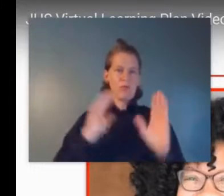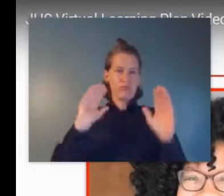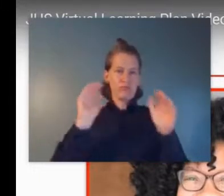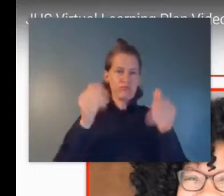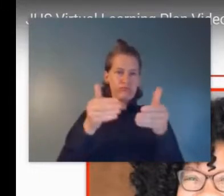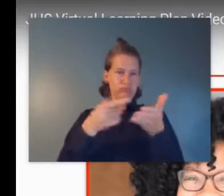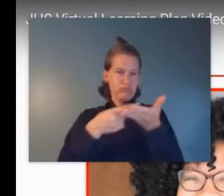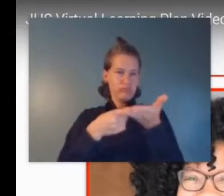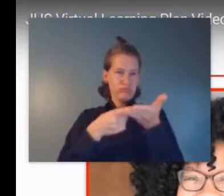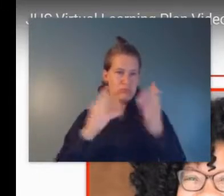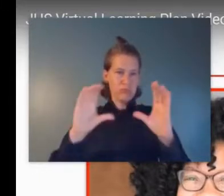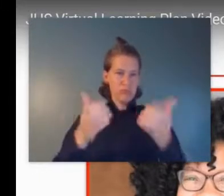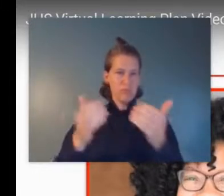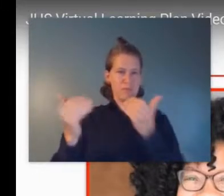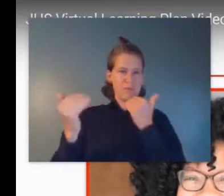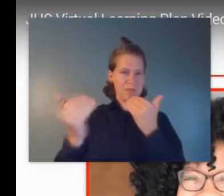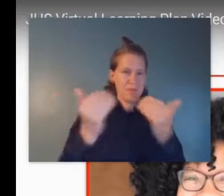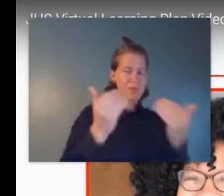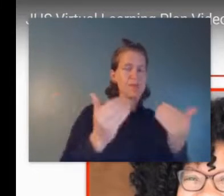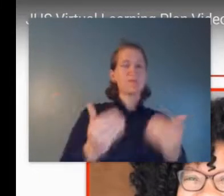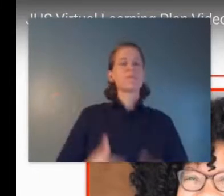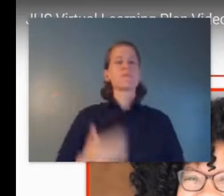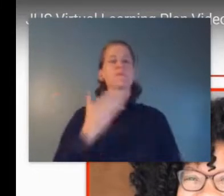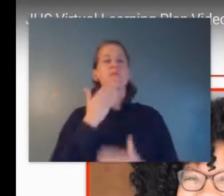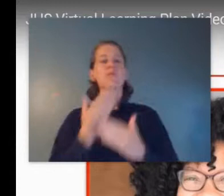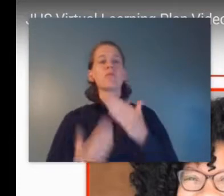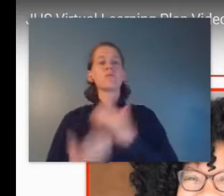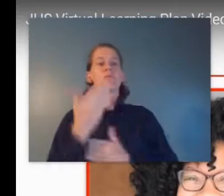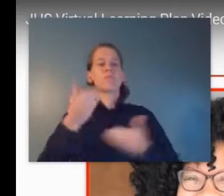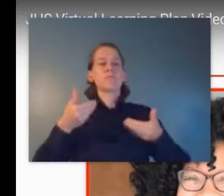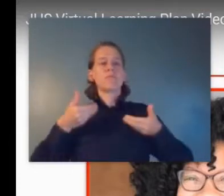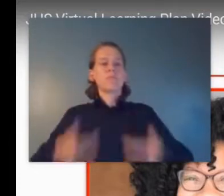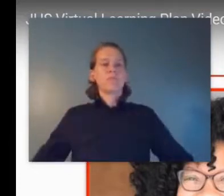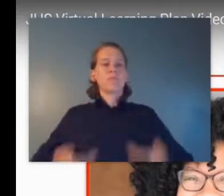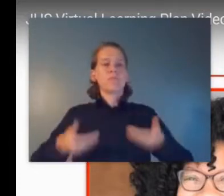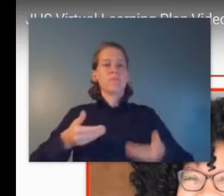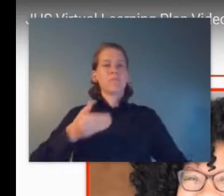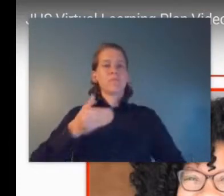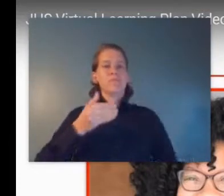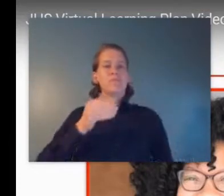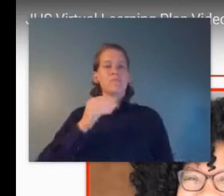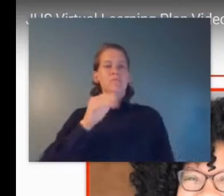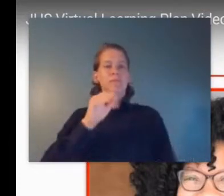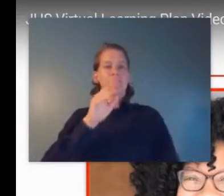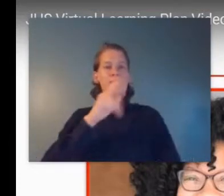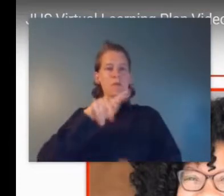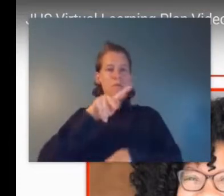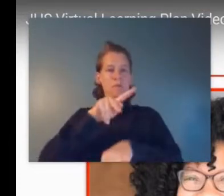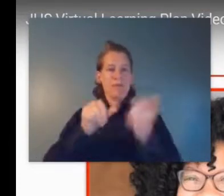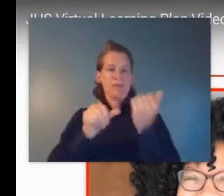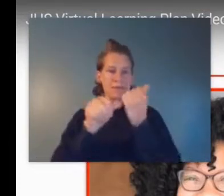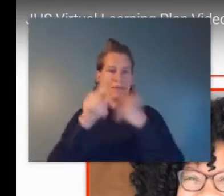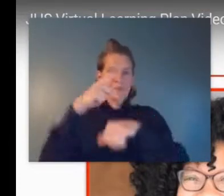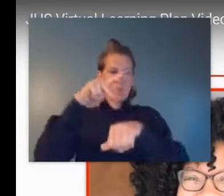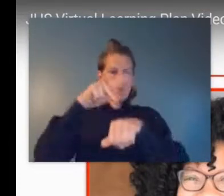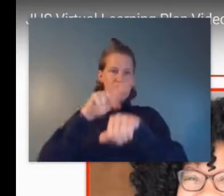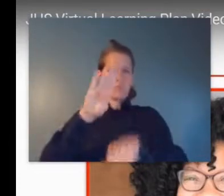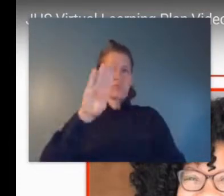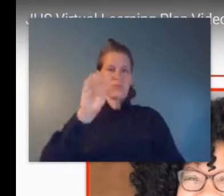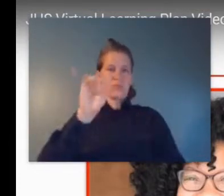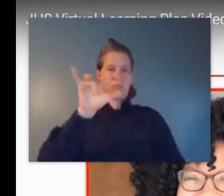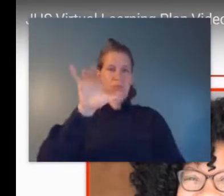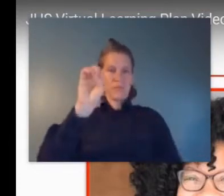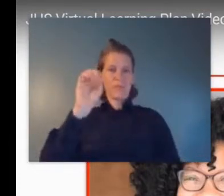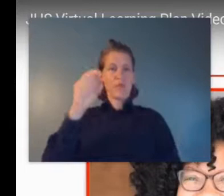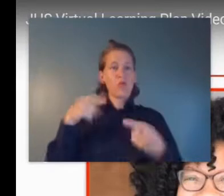Hello Jordan family, this is assistant principal James Boyce. During this presentation, principal Taylor will share information about our core